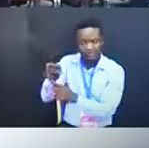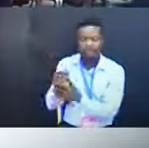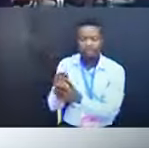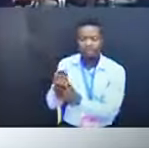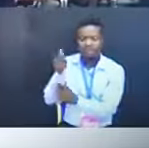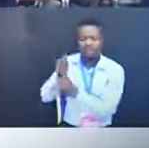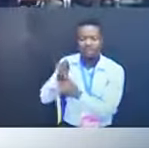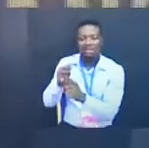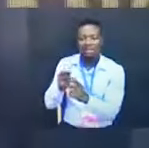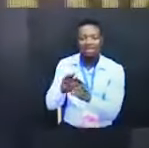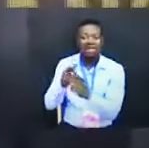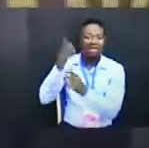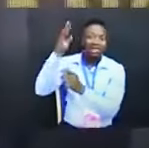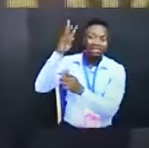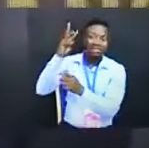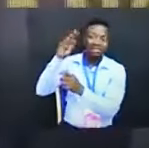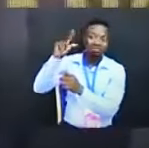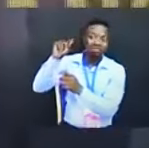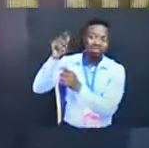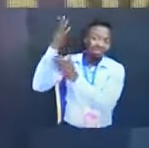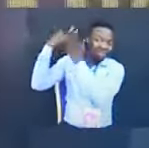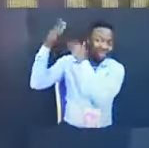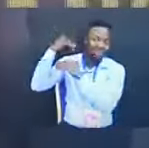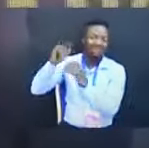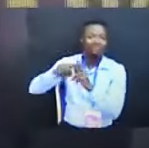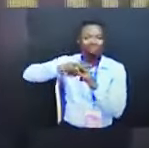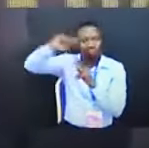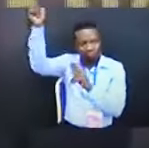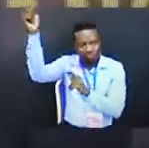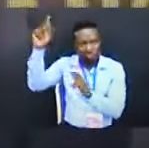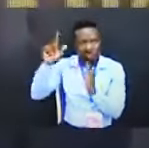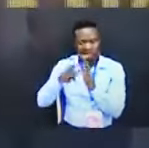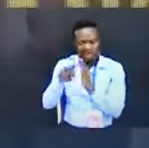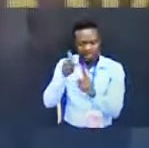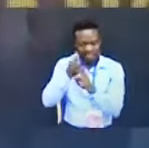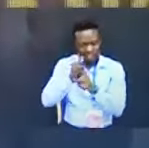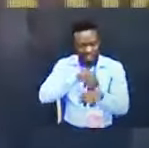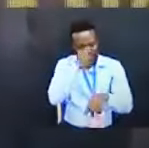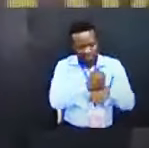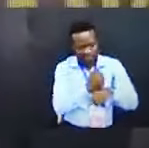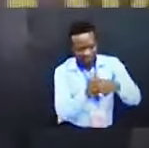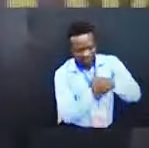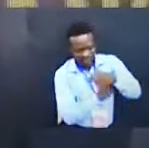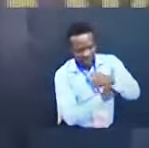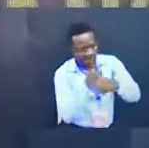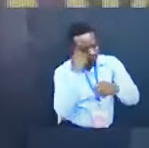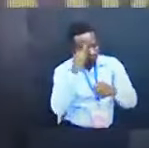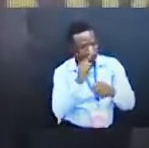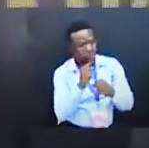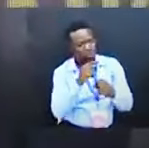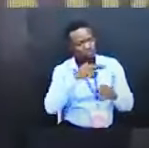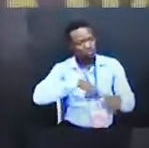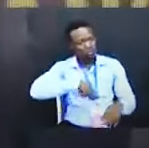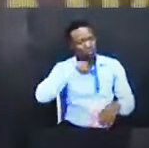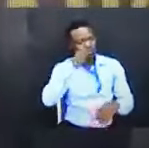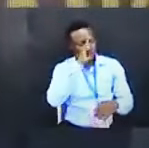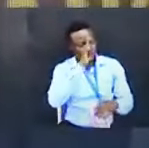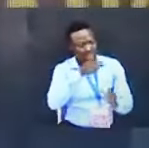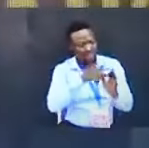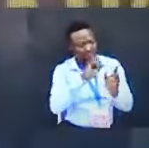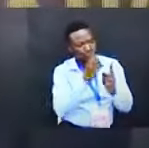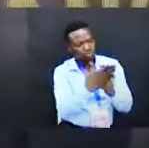in 1620s, 1630s, and they laid a foundation for religious, intellectual, and social order of the